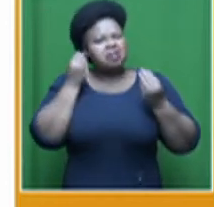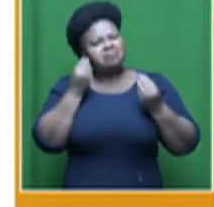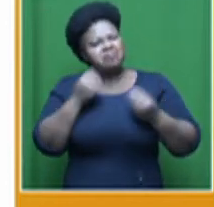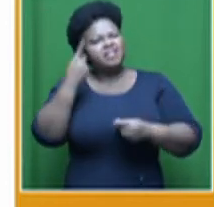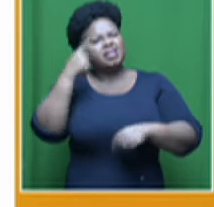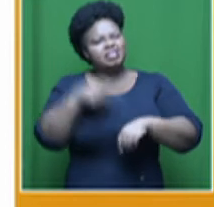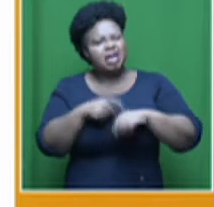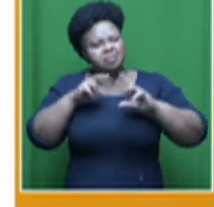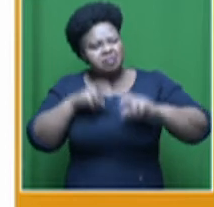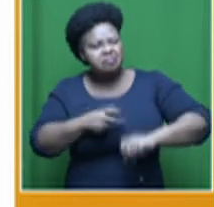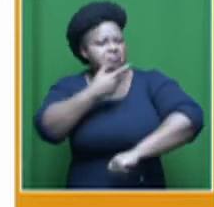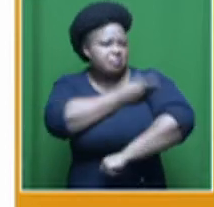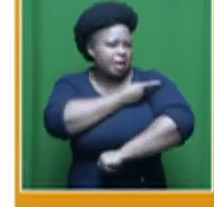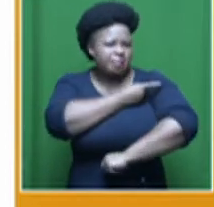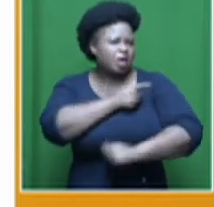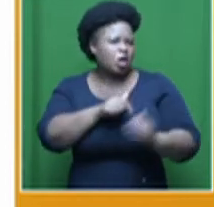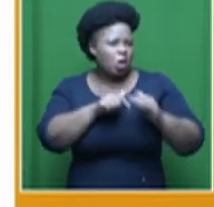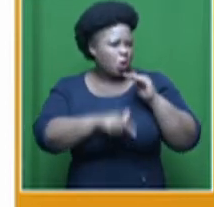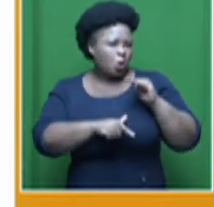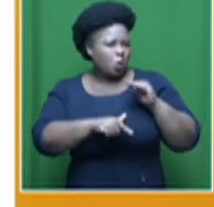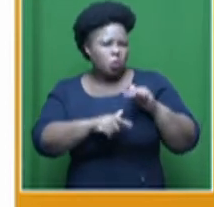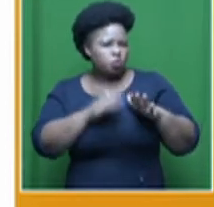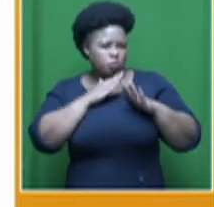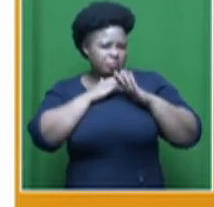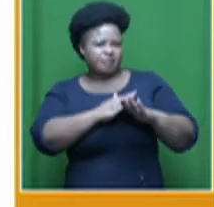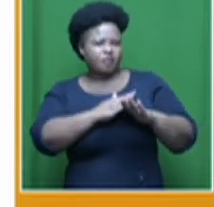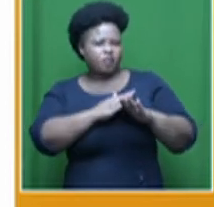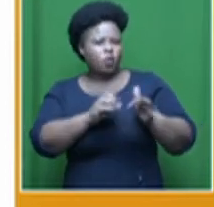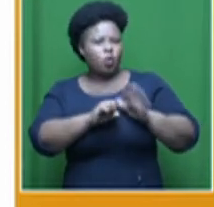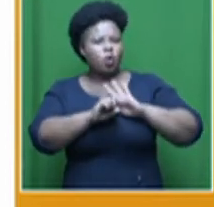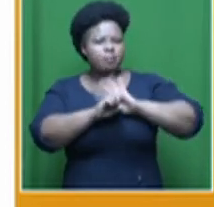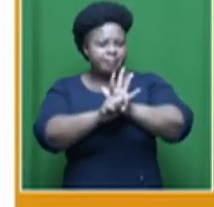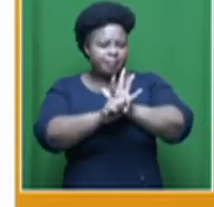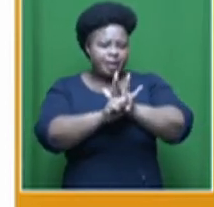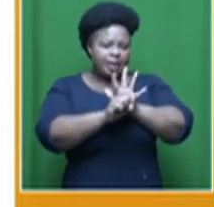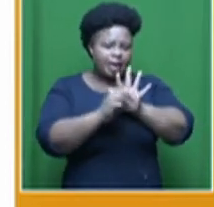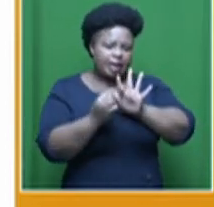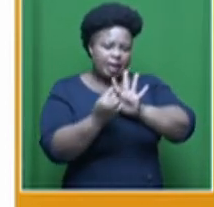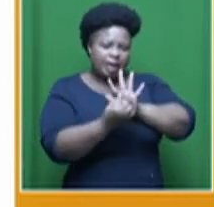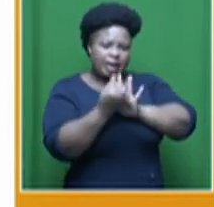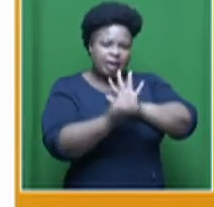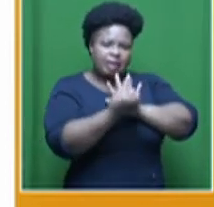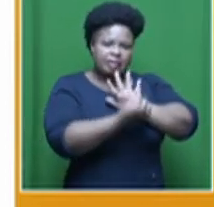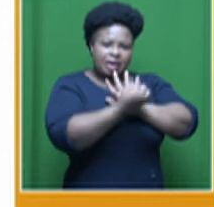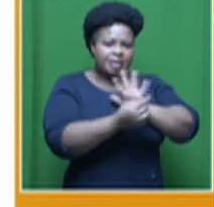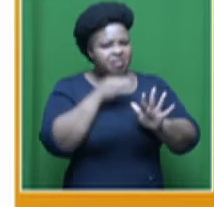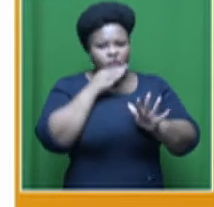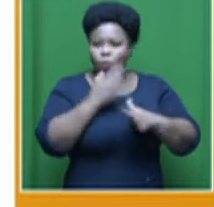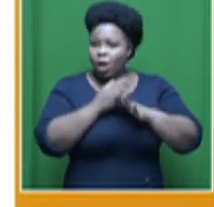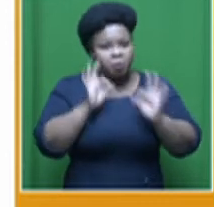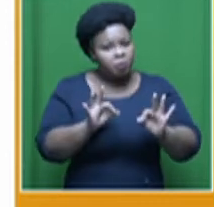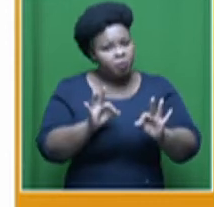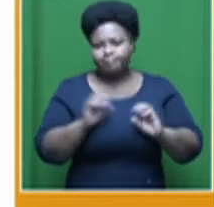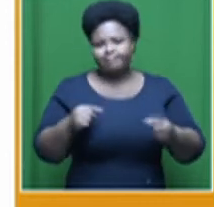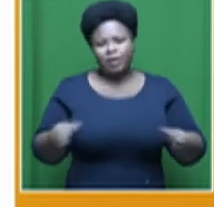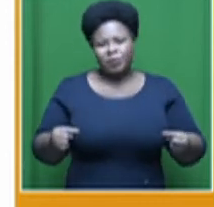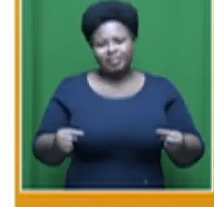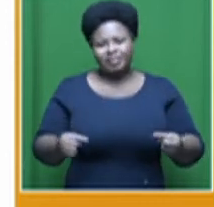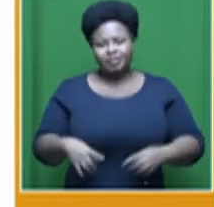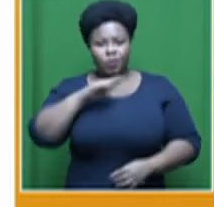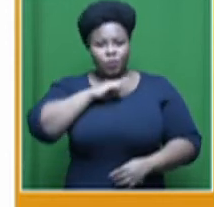lower affinity for that particular spike protein, means that it might well be less effective, again, in terms